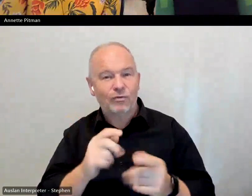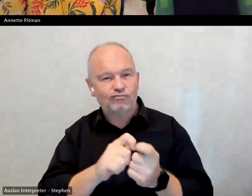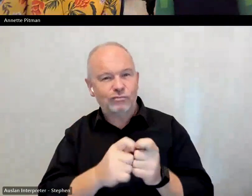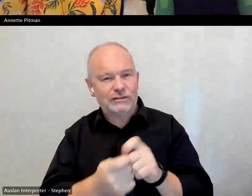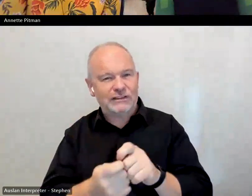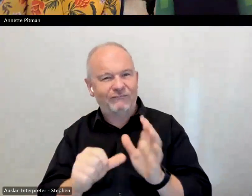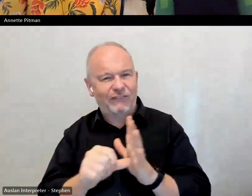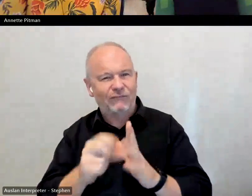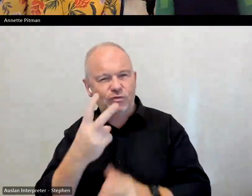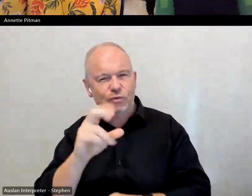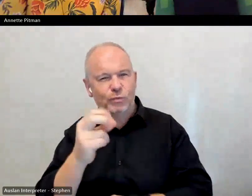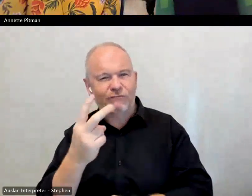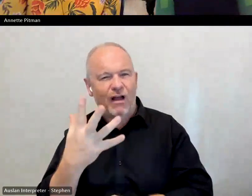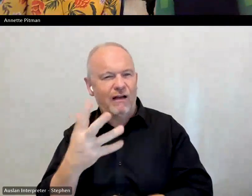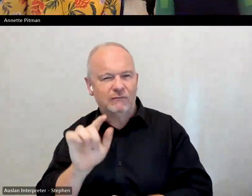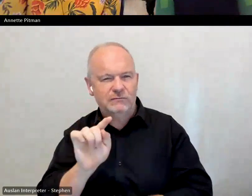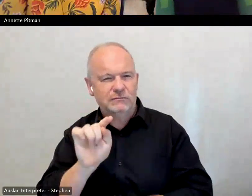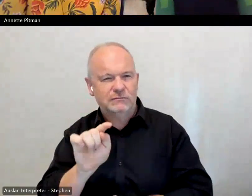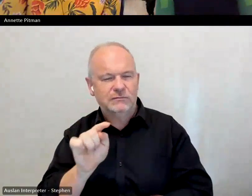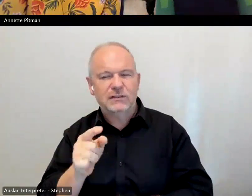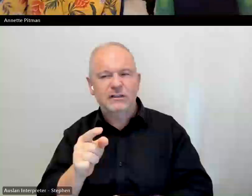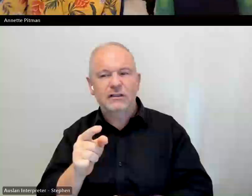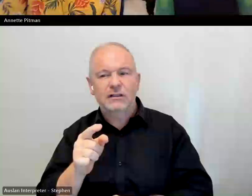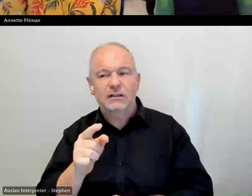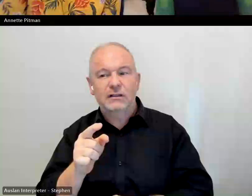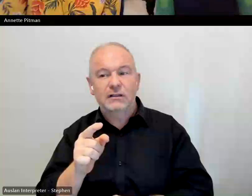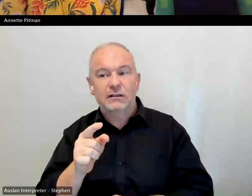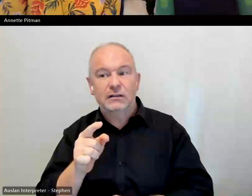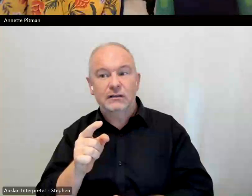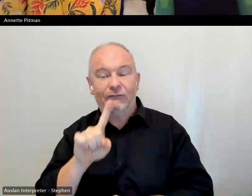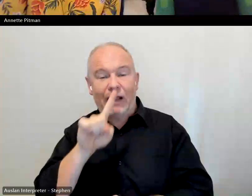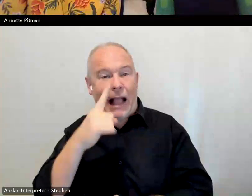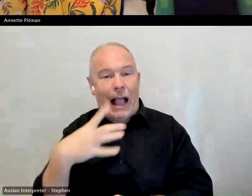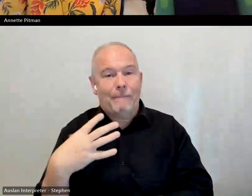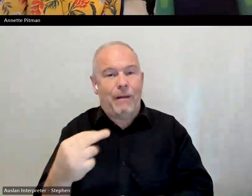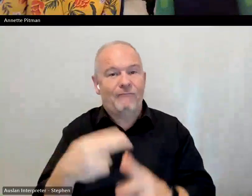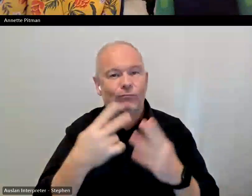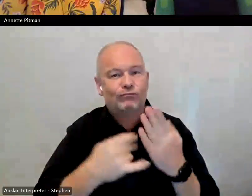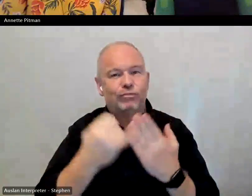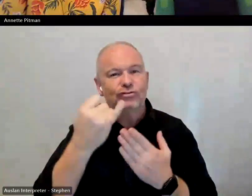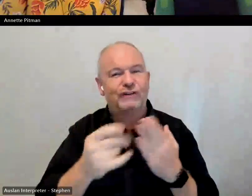for 2025, if orgs can't apply for project funding.